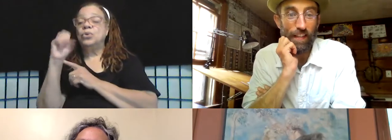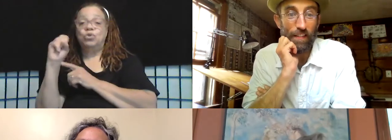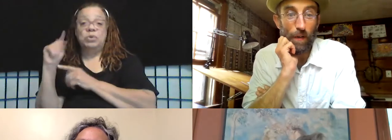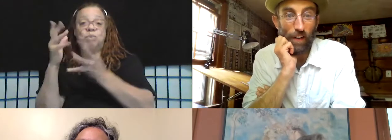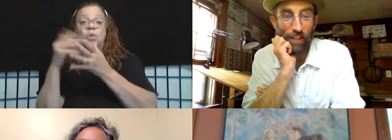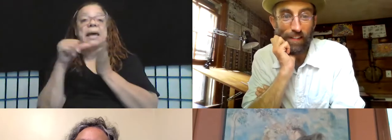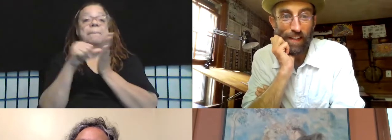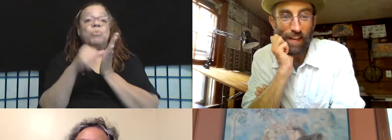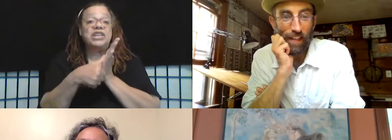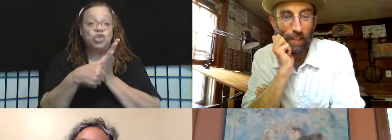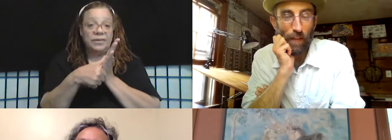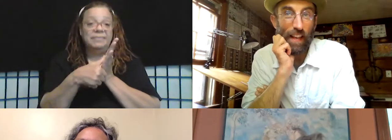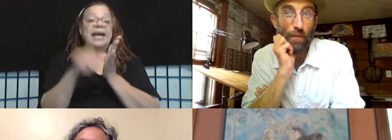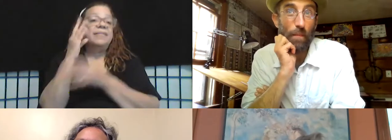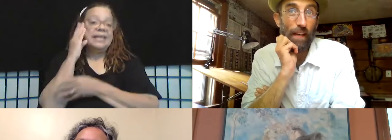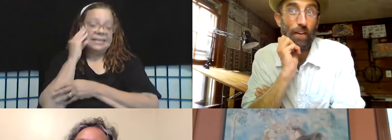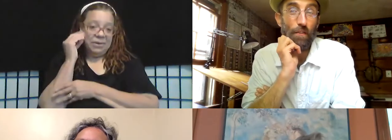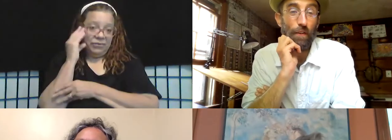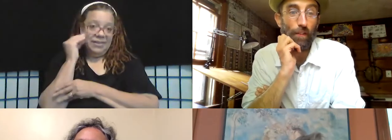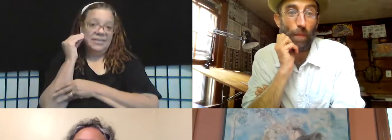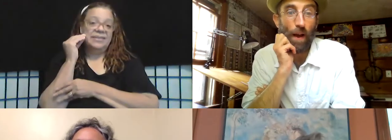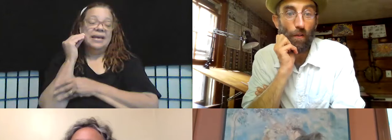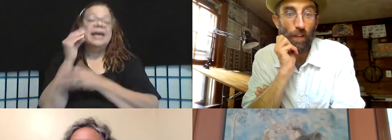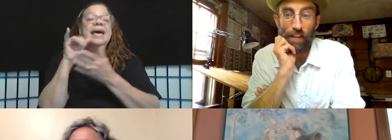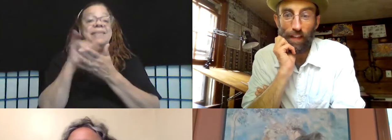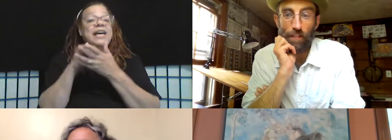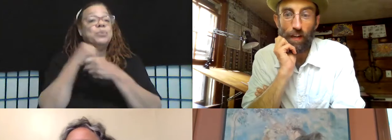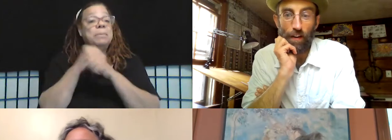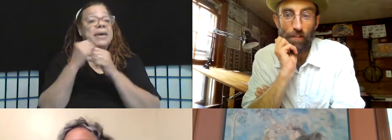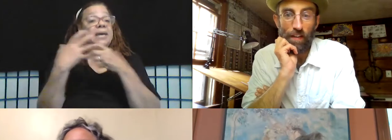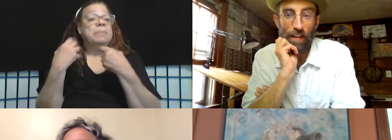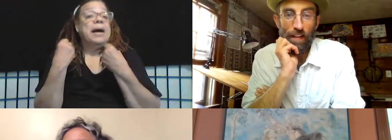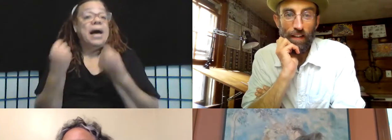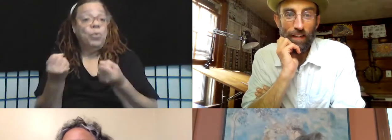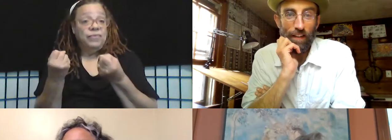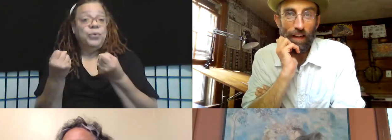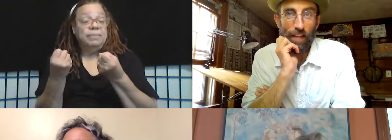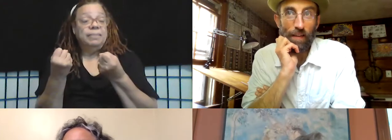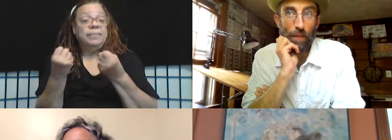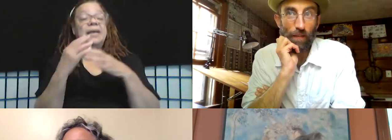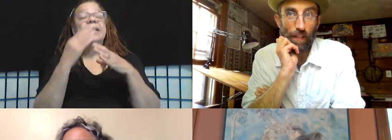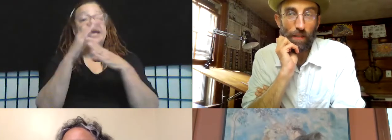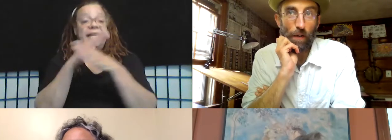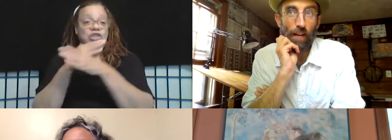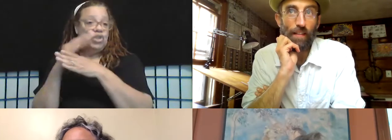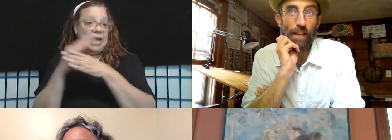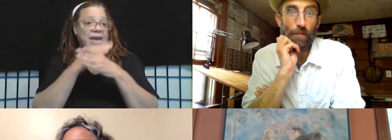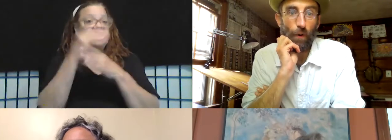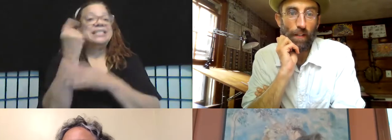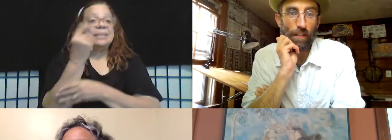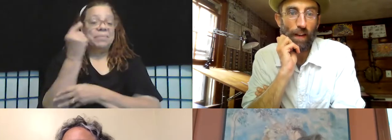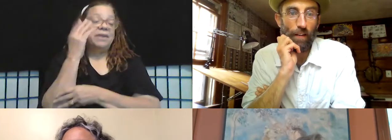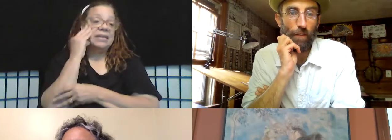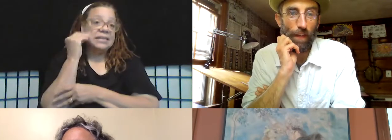impression and the experience. And that's what makes cartooning so powerful. I think it shares something of the experience